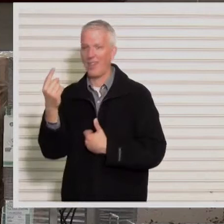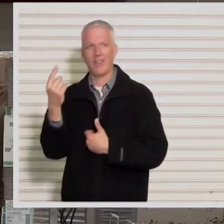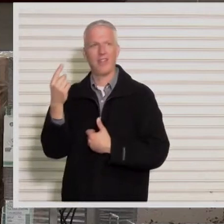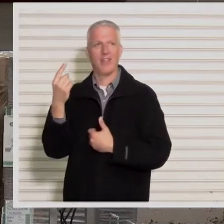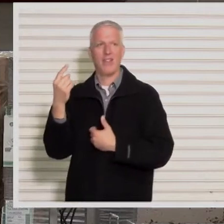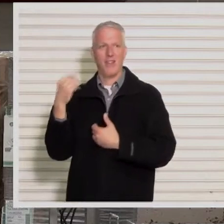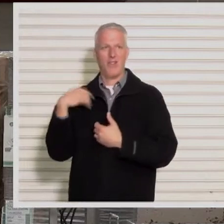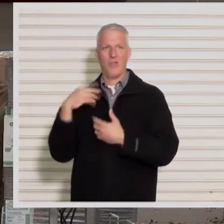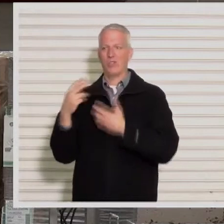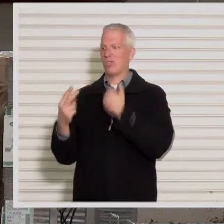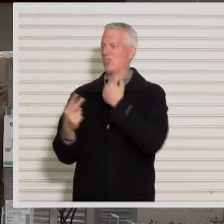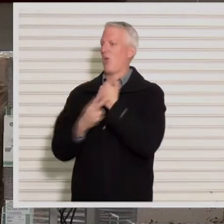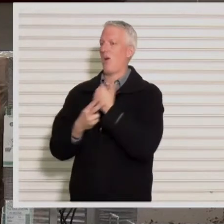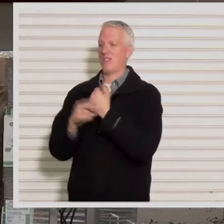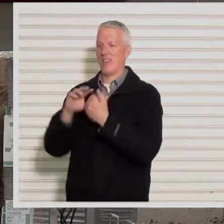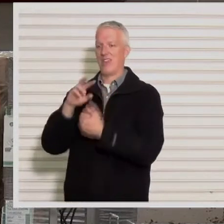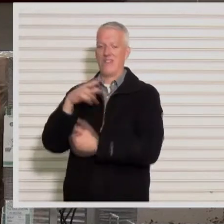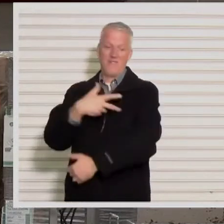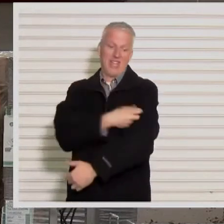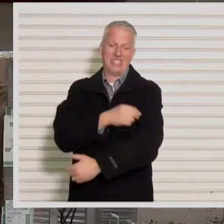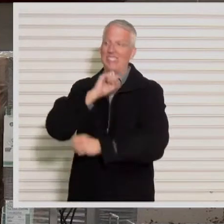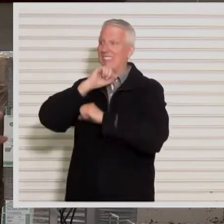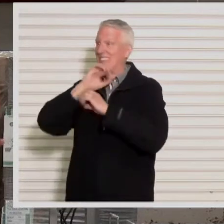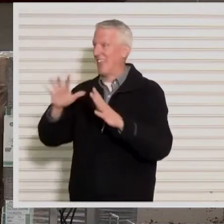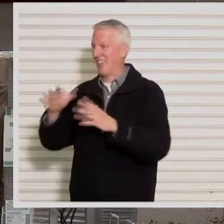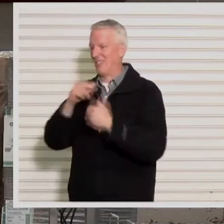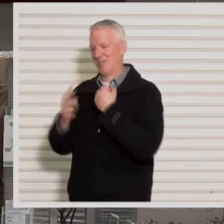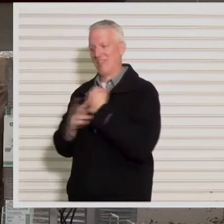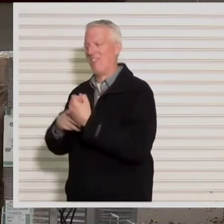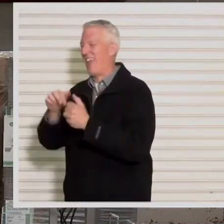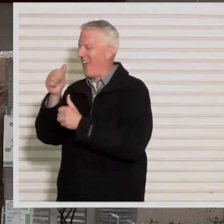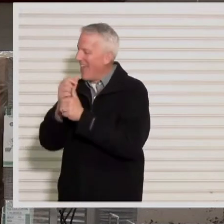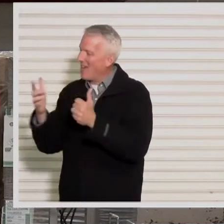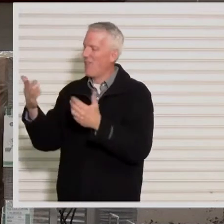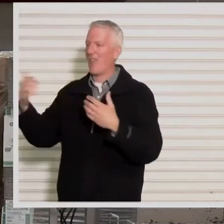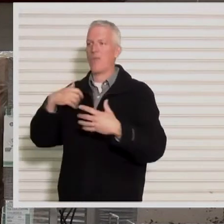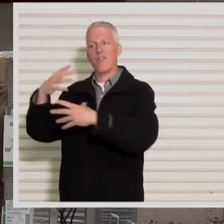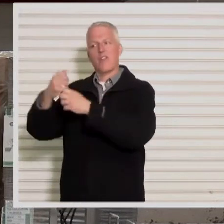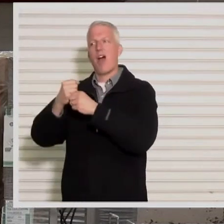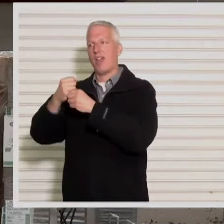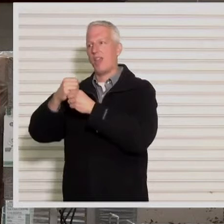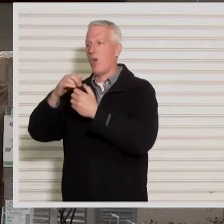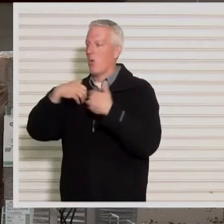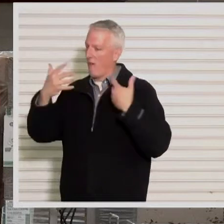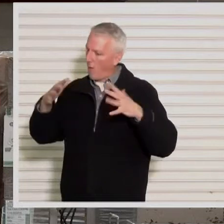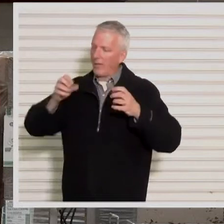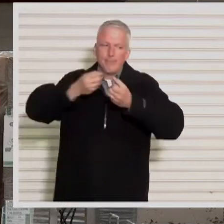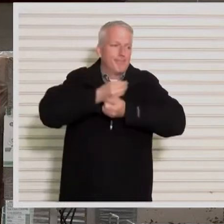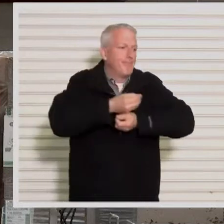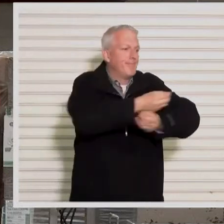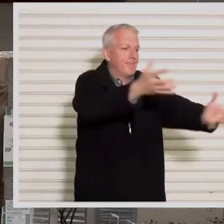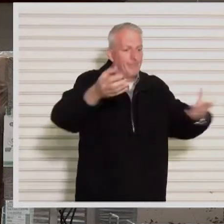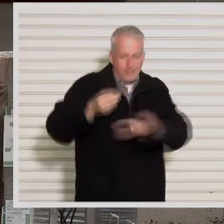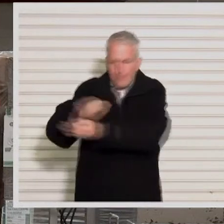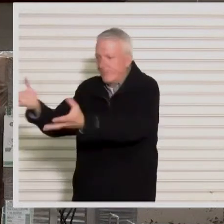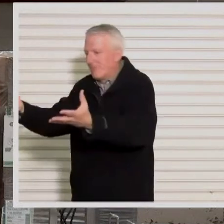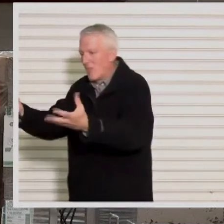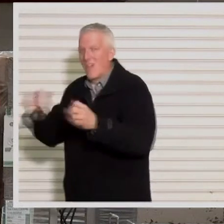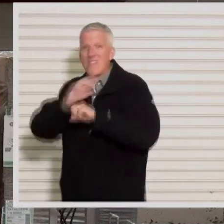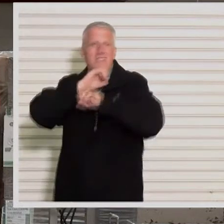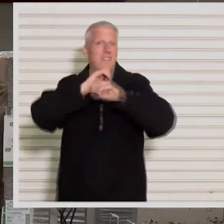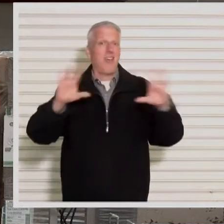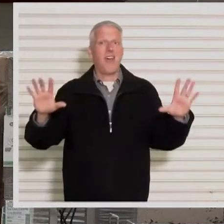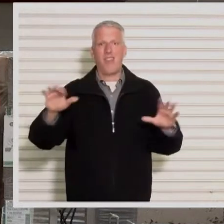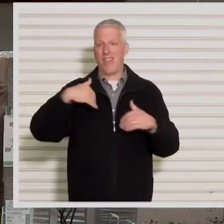or a storage facility of any vaccine. We have distributed every single dose of vaccine that the federal government